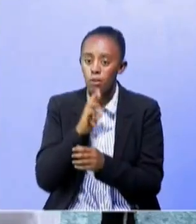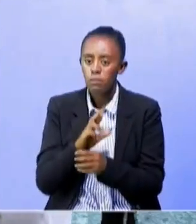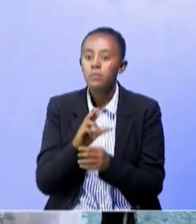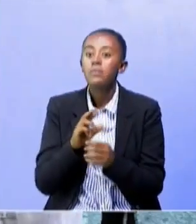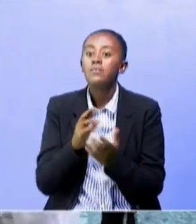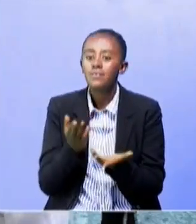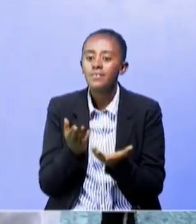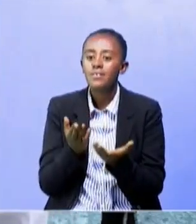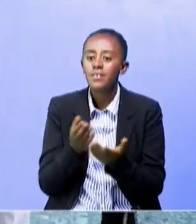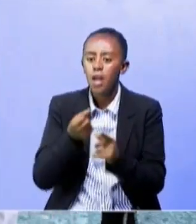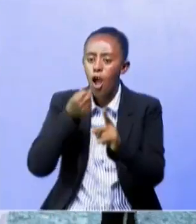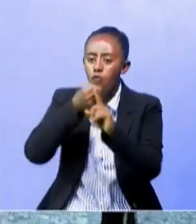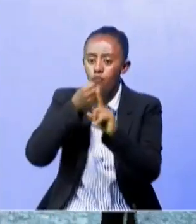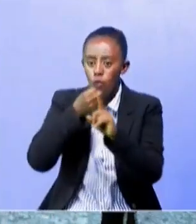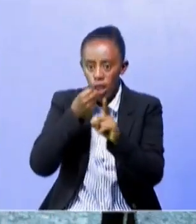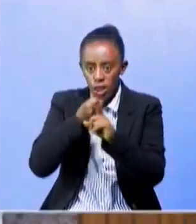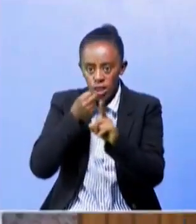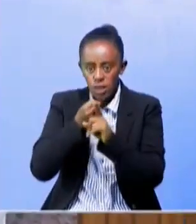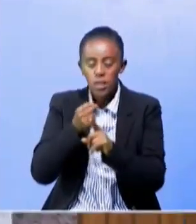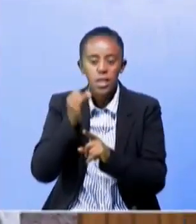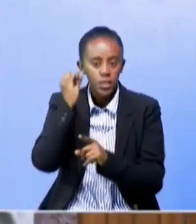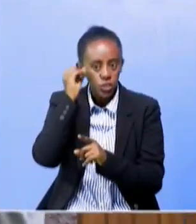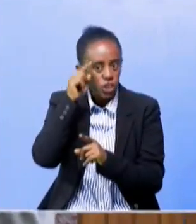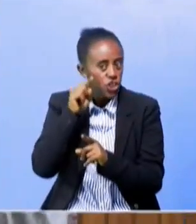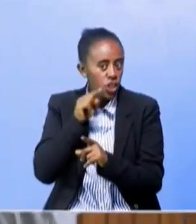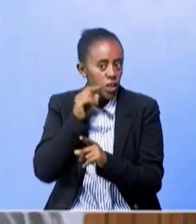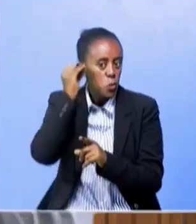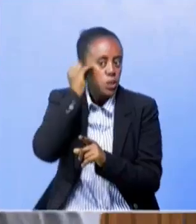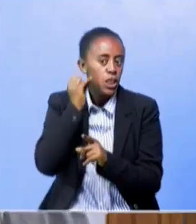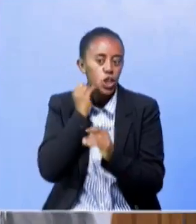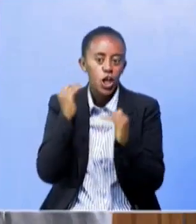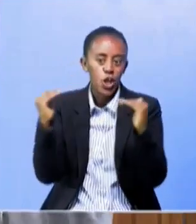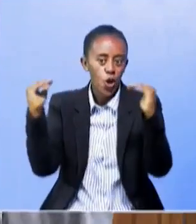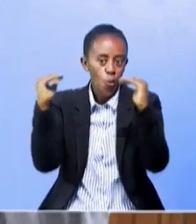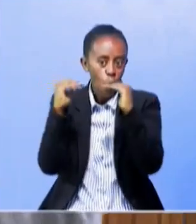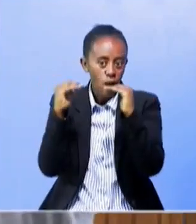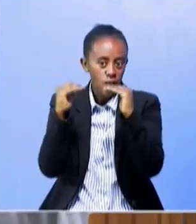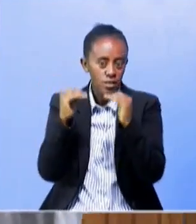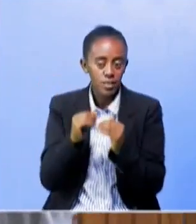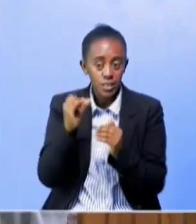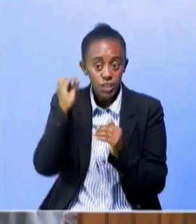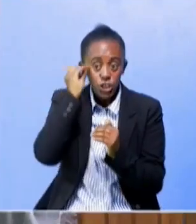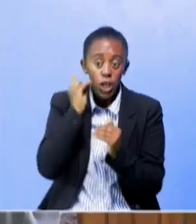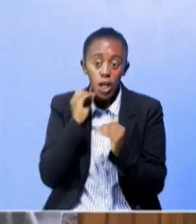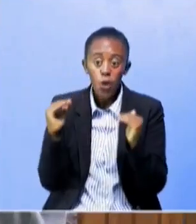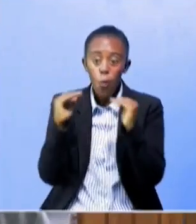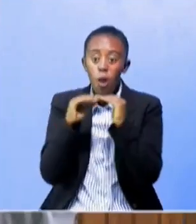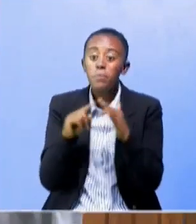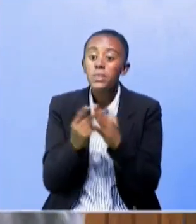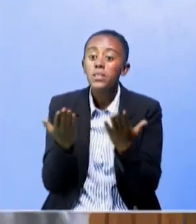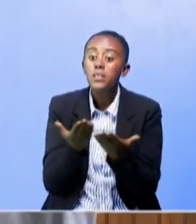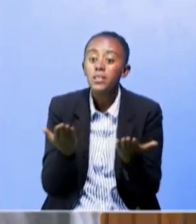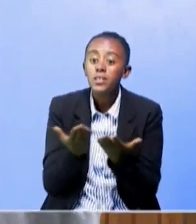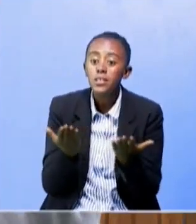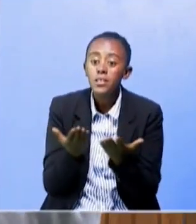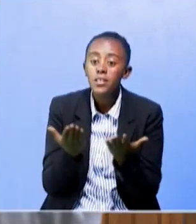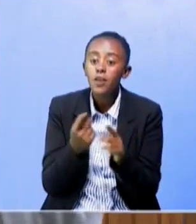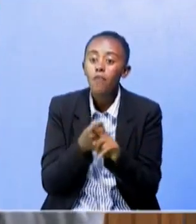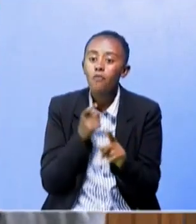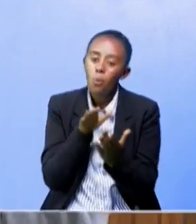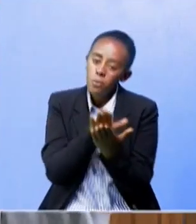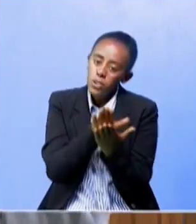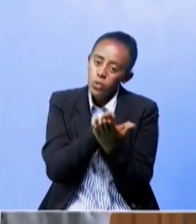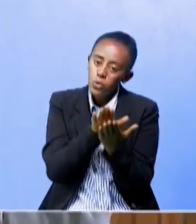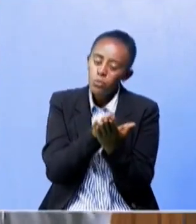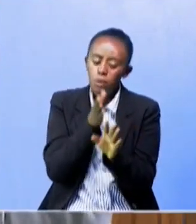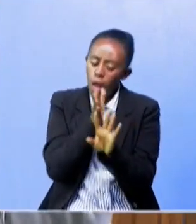what? Advocating the gender equality. Gender equality begins from where? From the school,